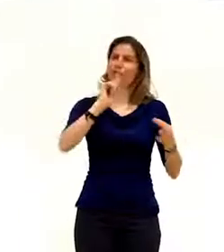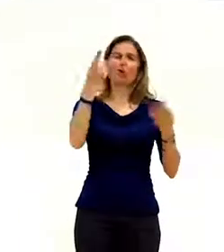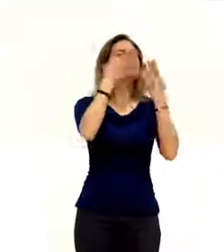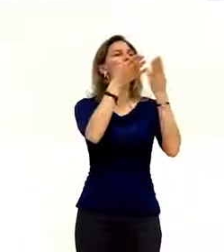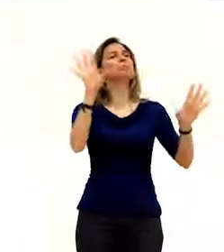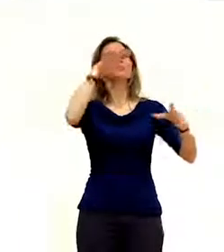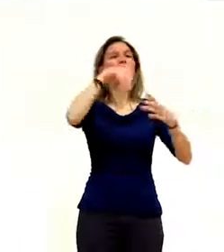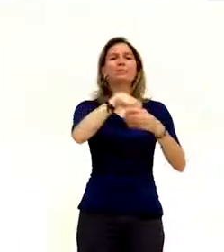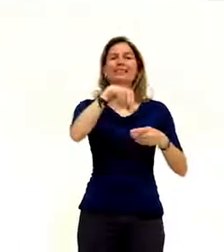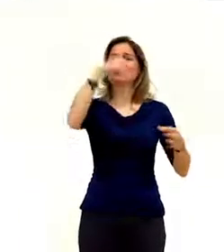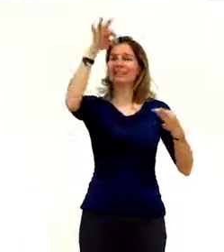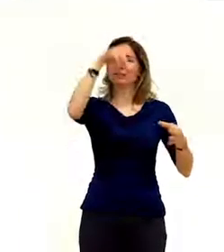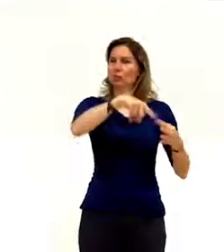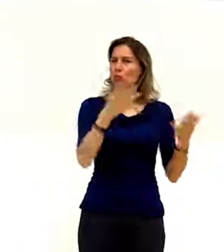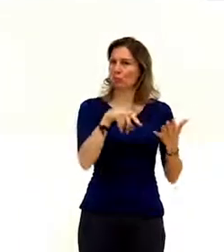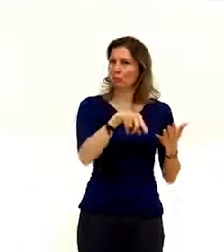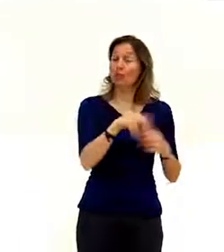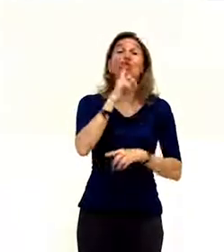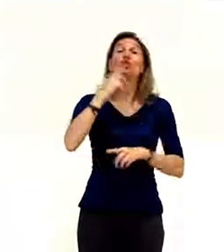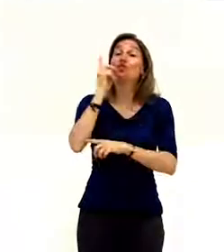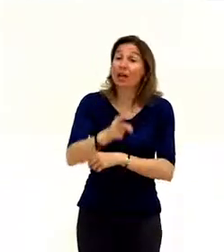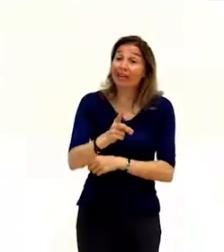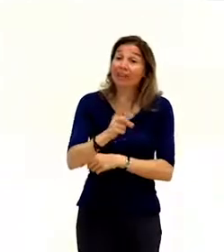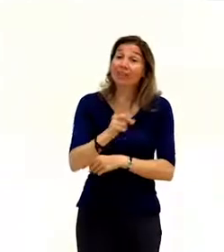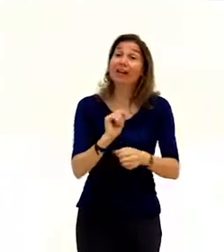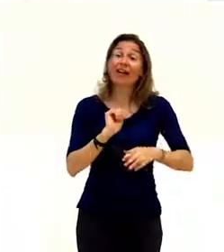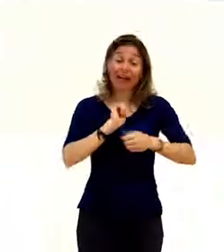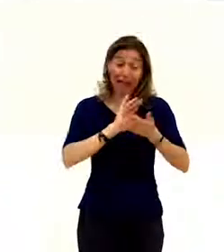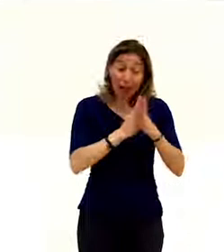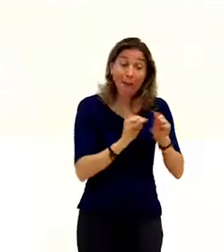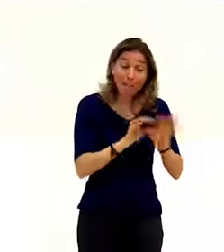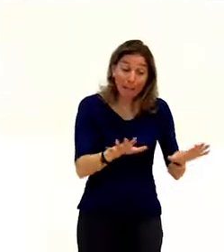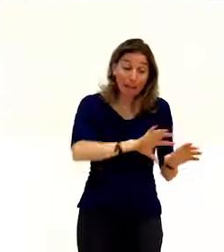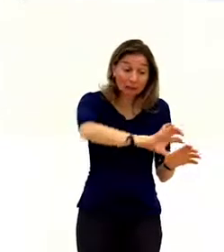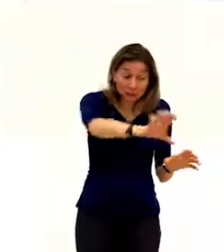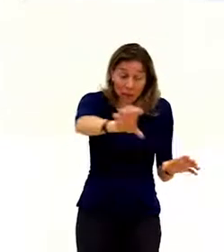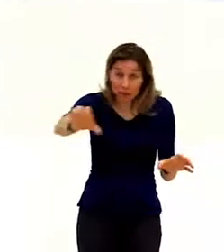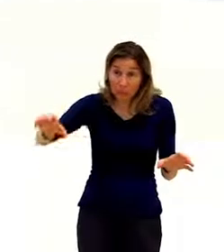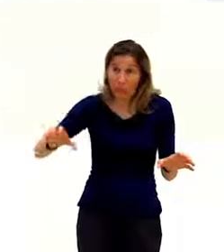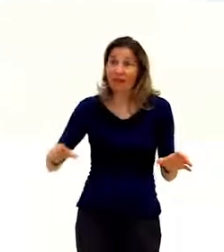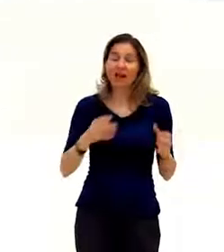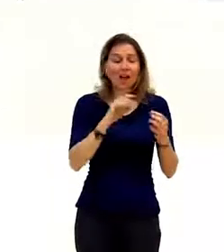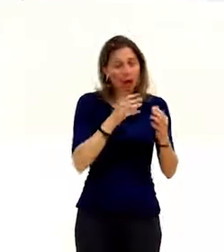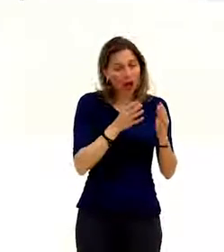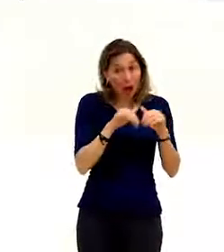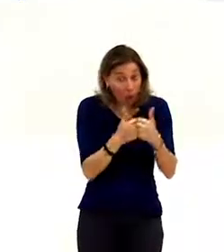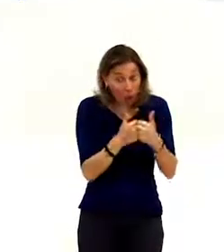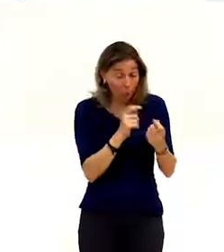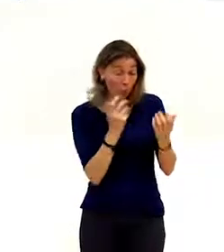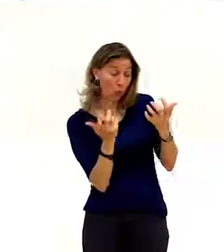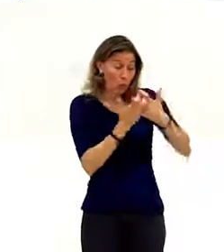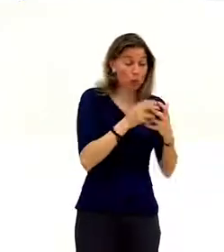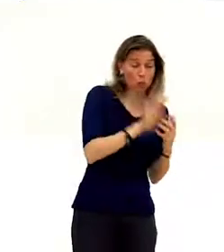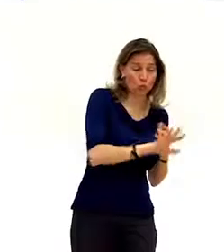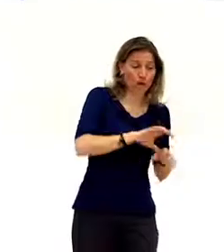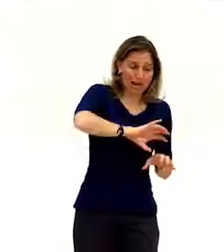That directive is implemented in member states by specific national legislation. So Article